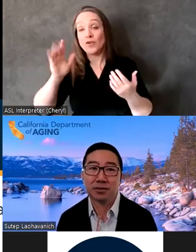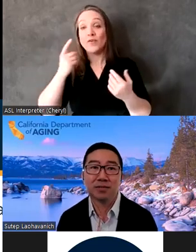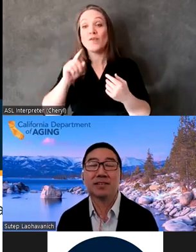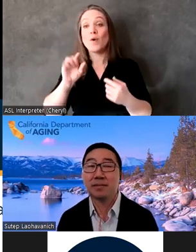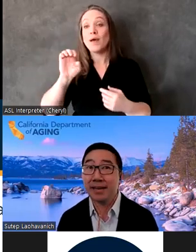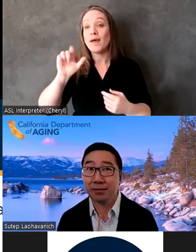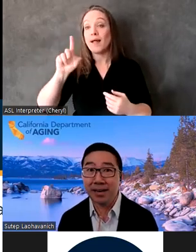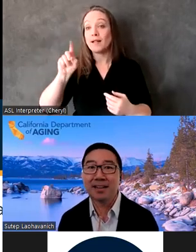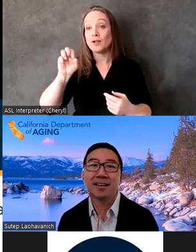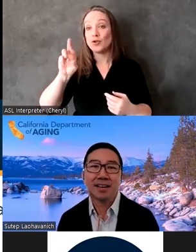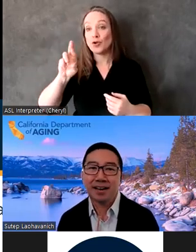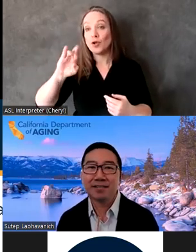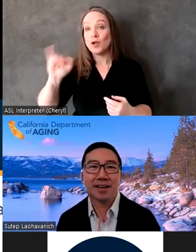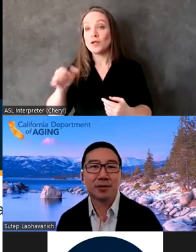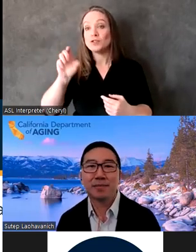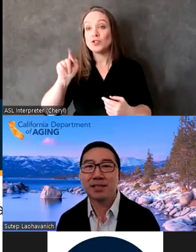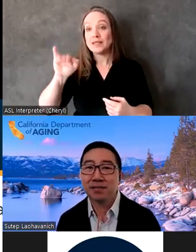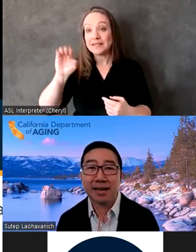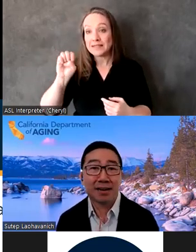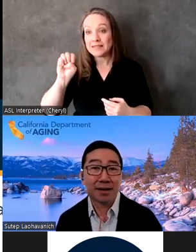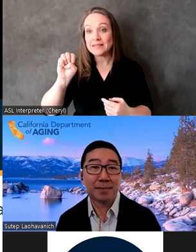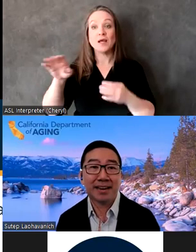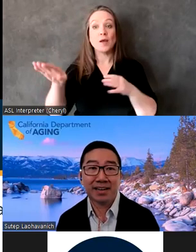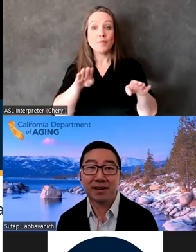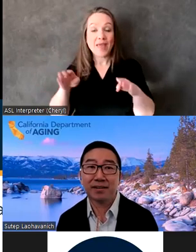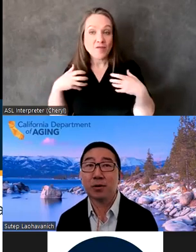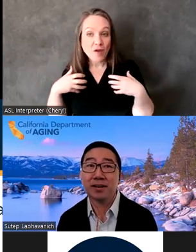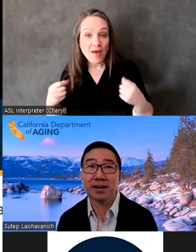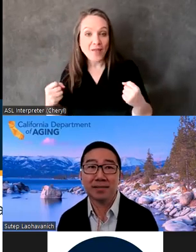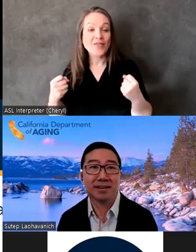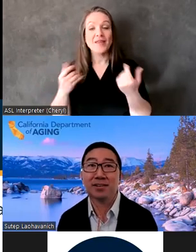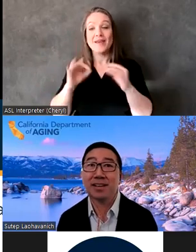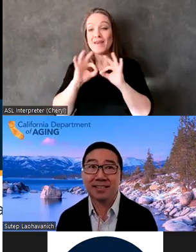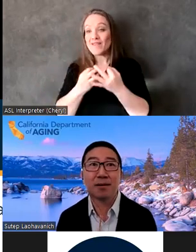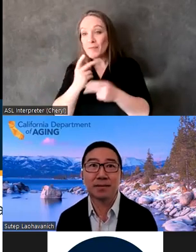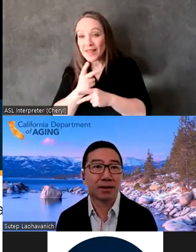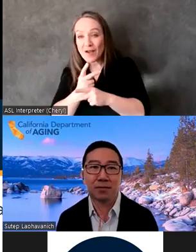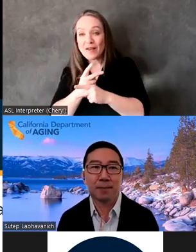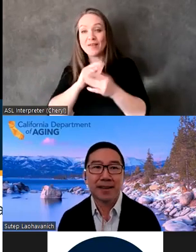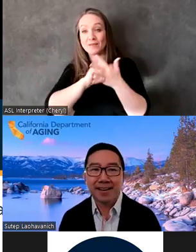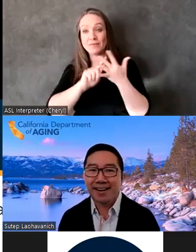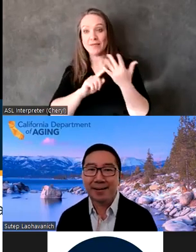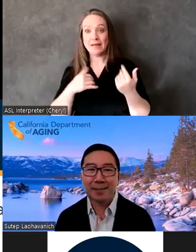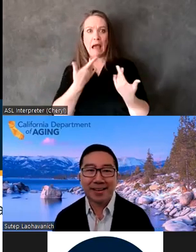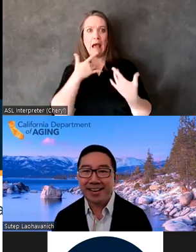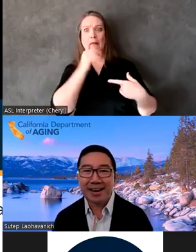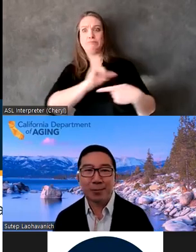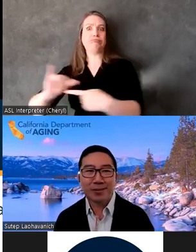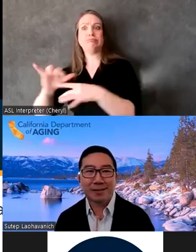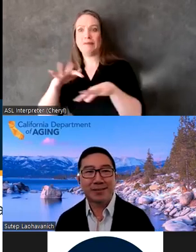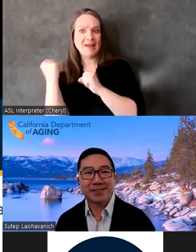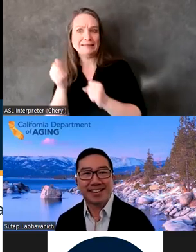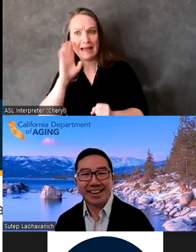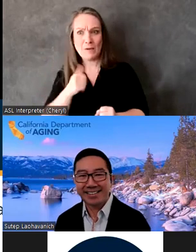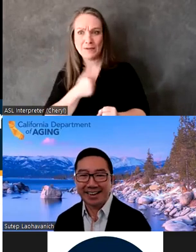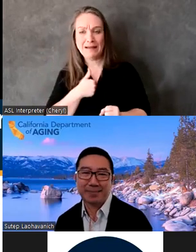legal services, behavioral health, Alzheimer's, dementia, and family caregiving. So more to come this year. So that was a mouthful. I will